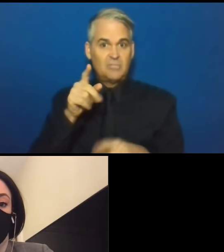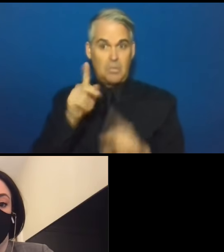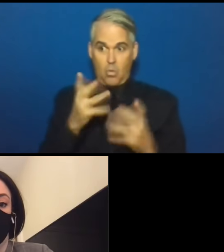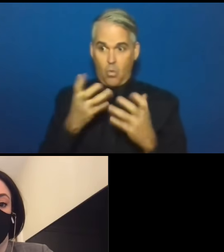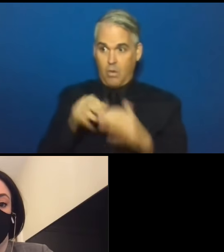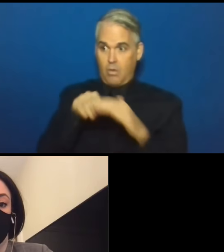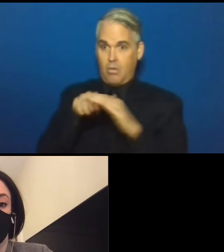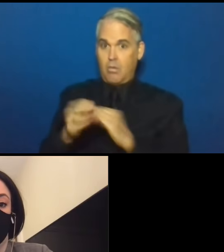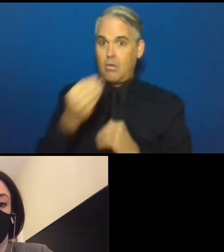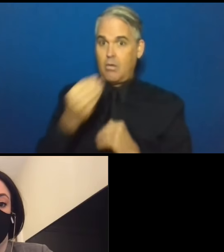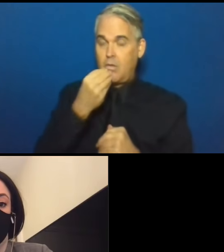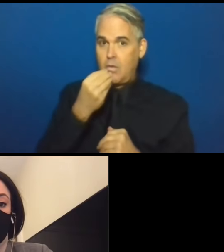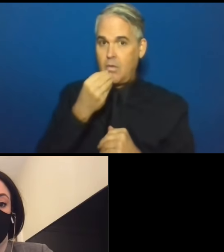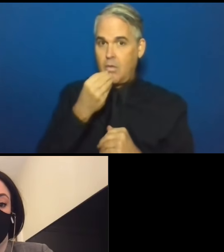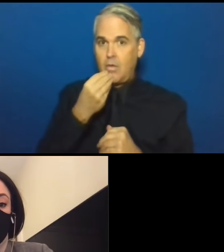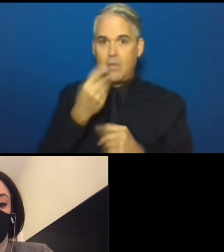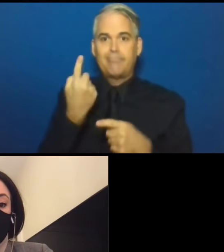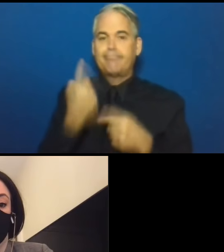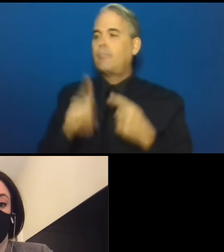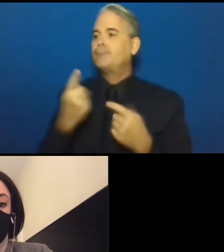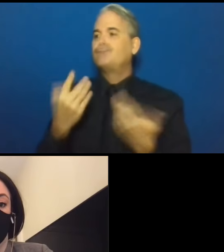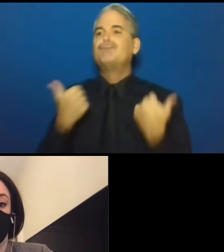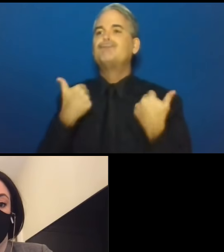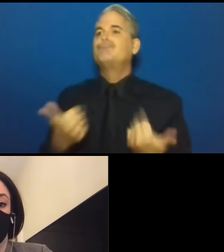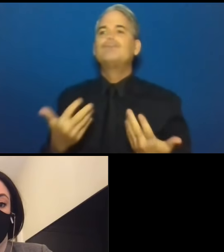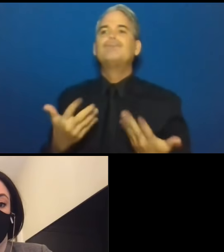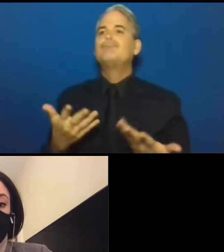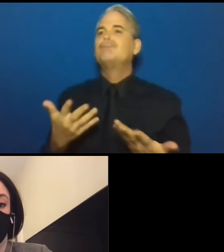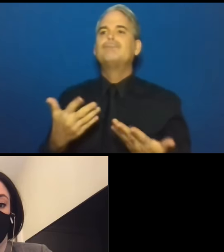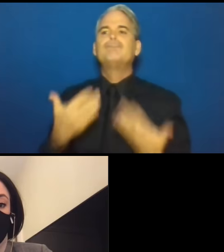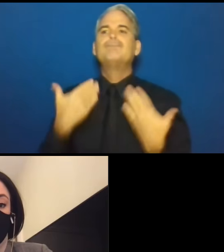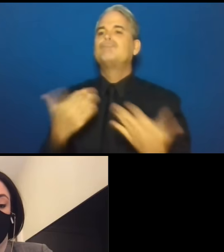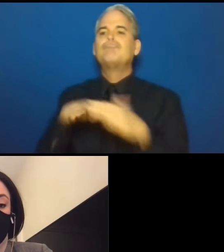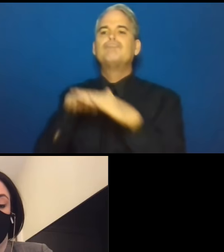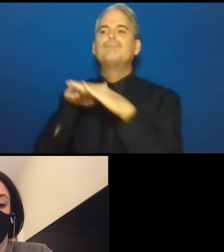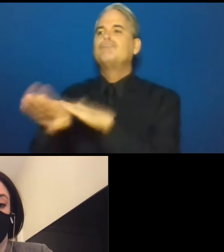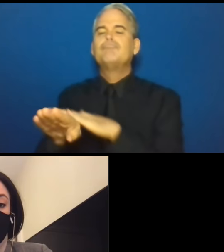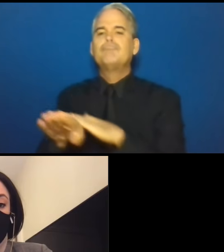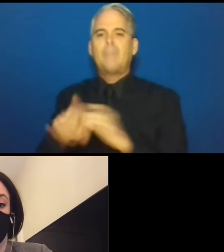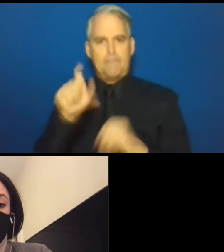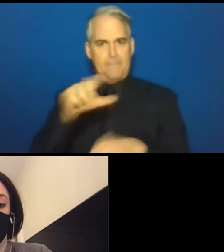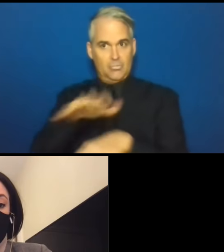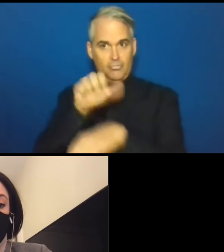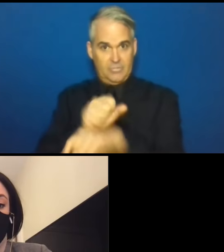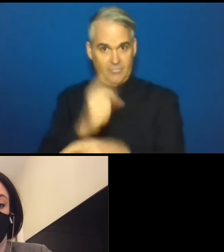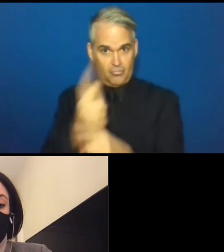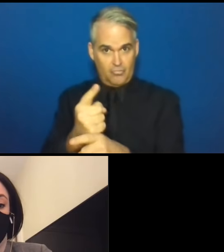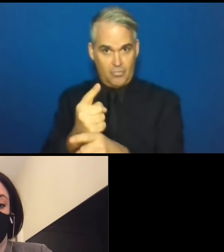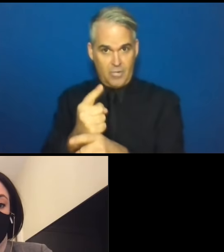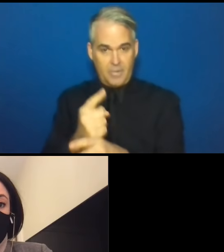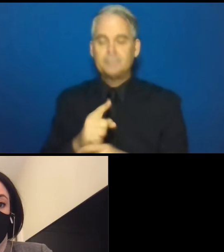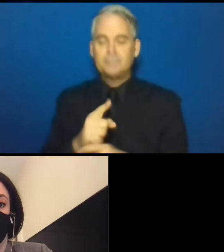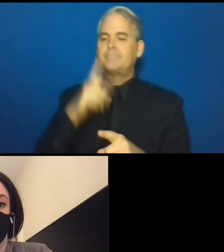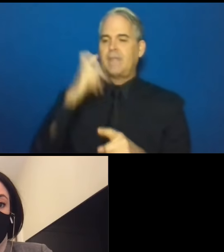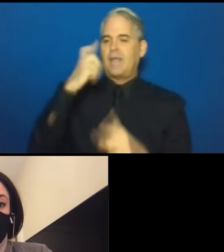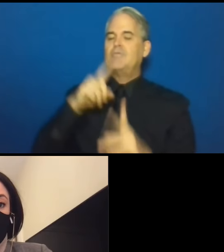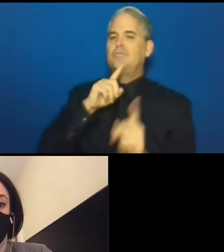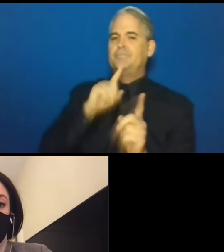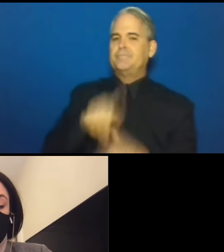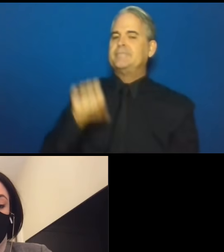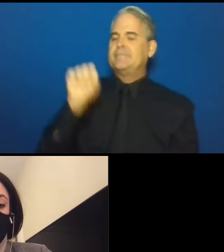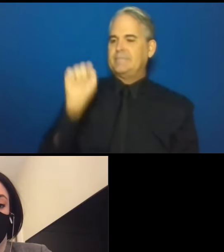no walk-ins in those restaurants, correct? That is absolutely correct. All restaurants will be required to have a